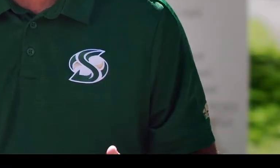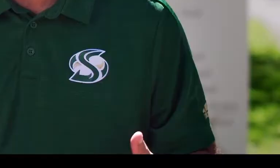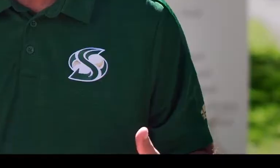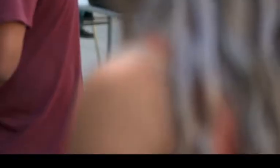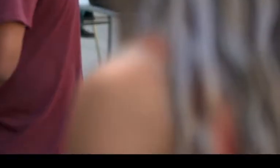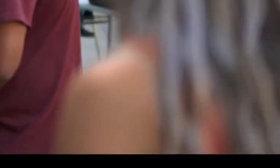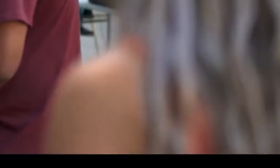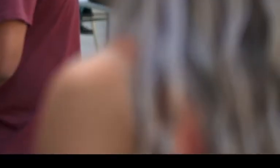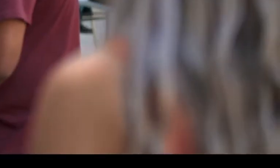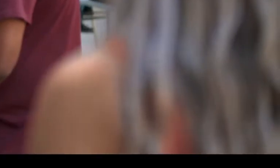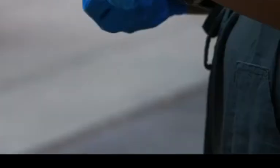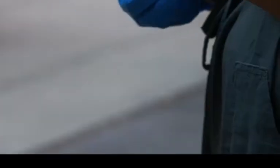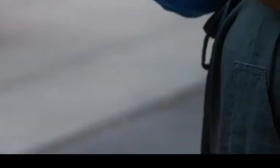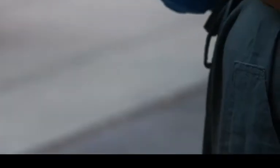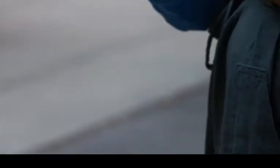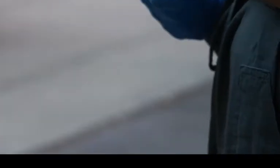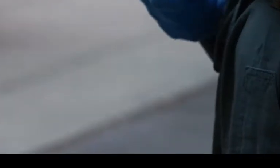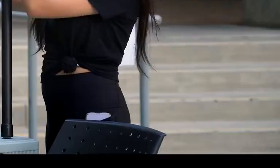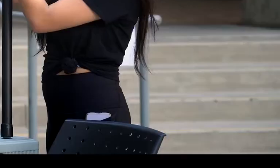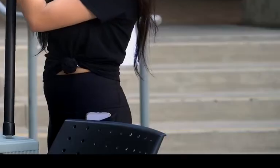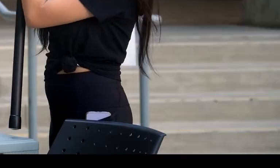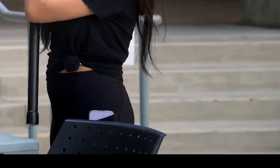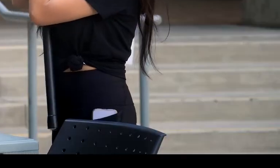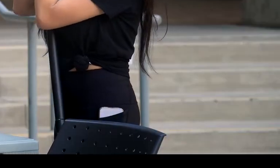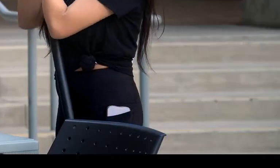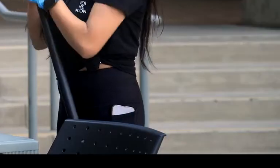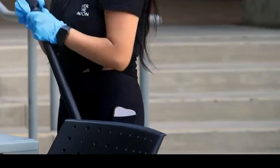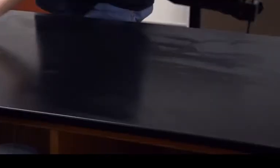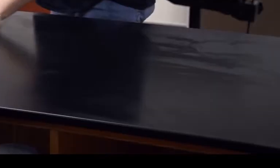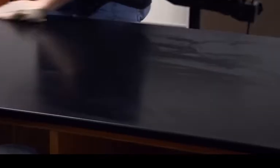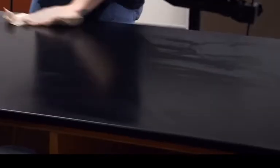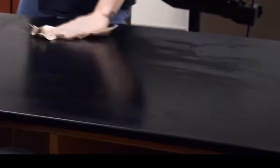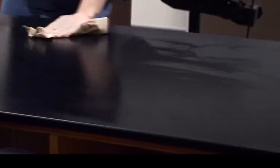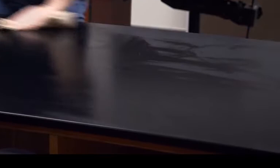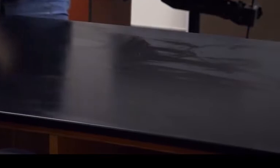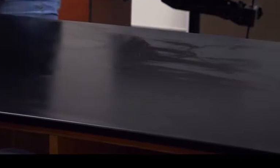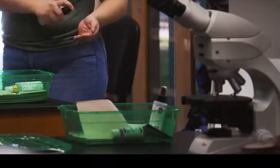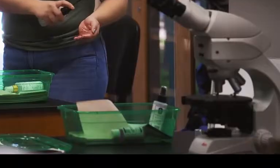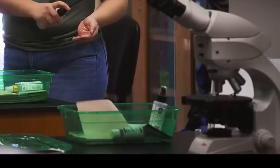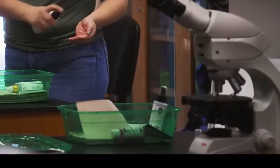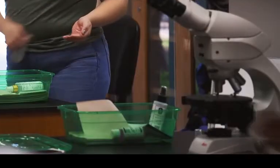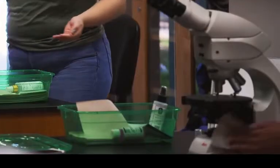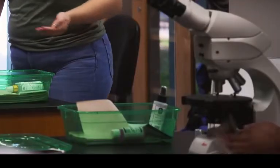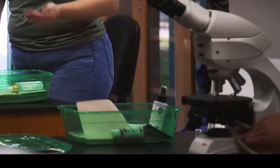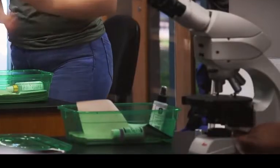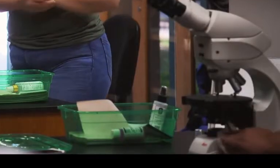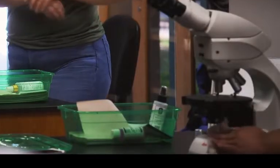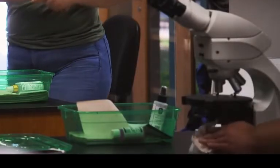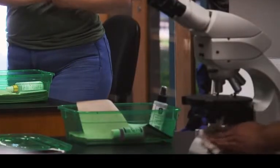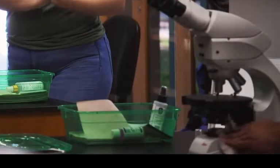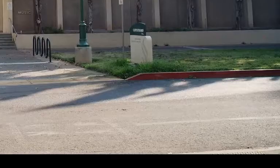to be safe. We're having people wear masks. We're having people physically distance. We're extra cleaning rooms that they're in, and